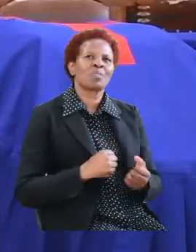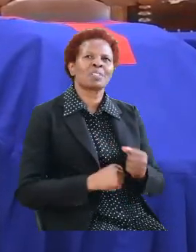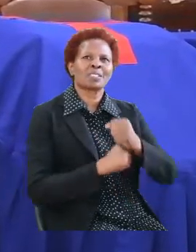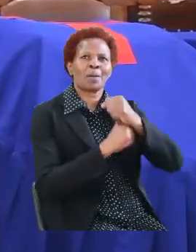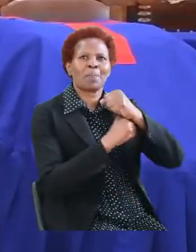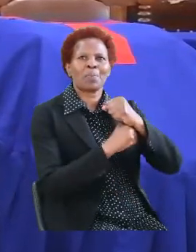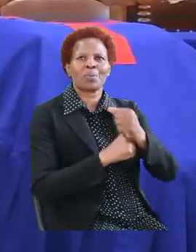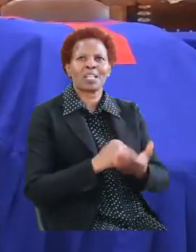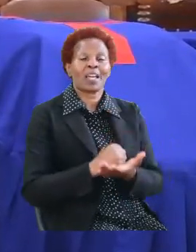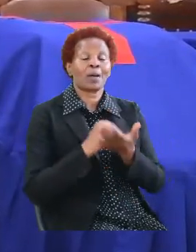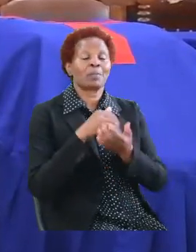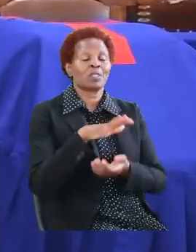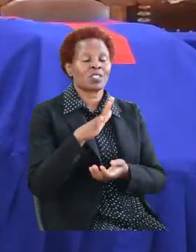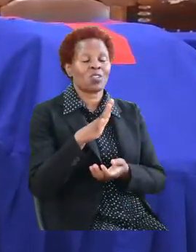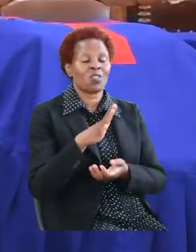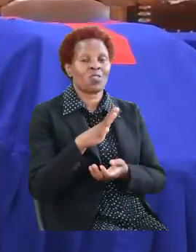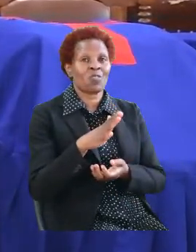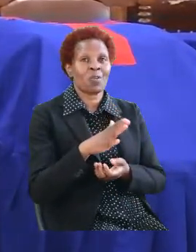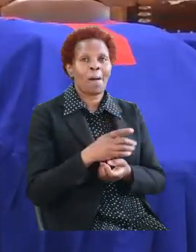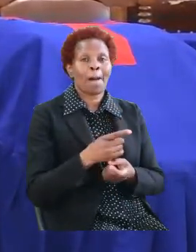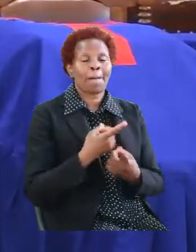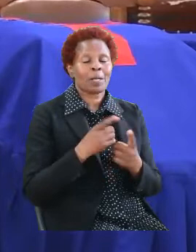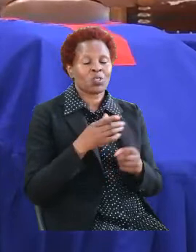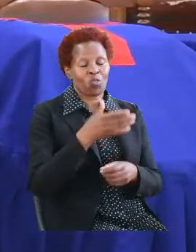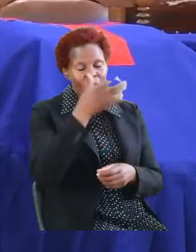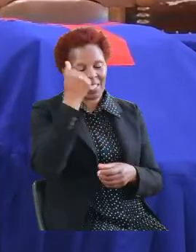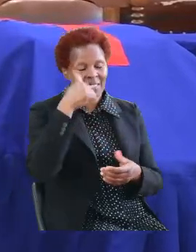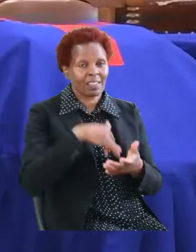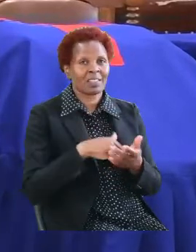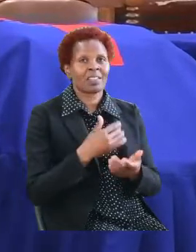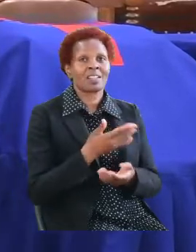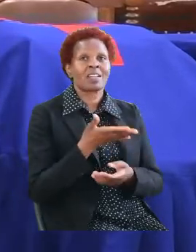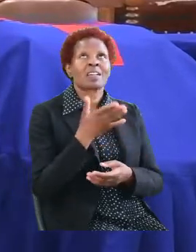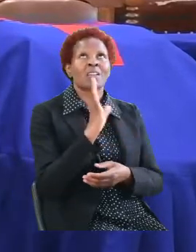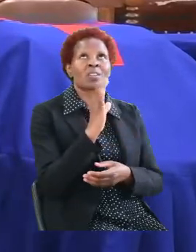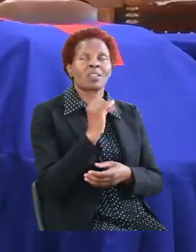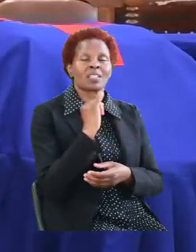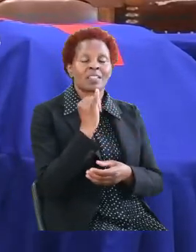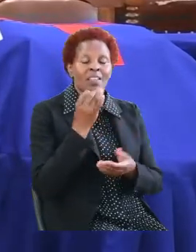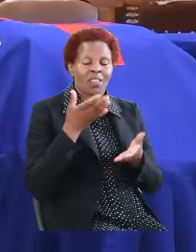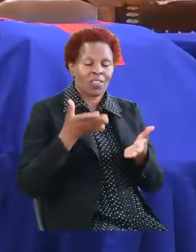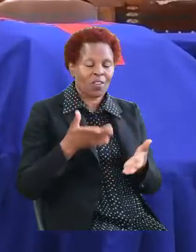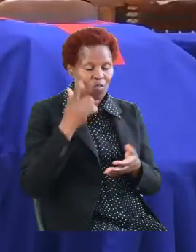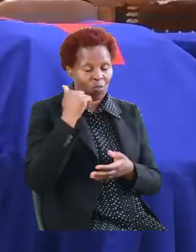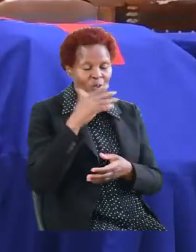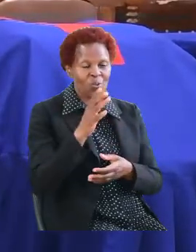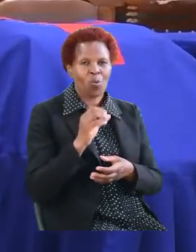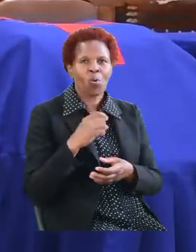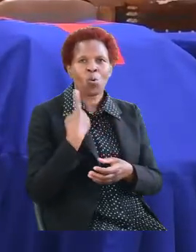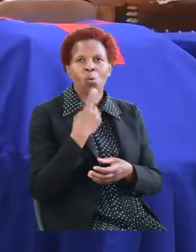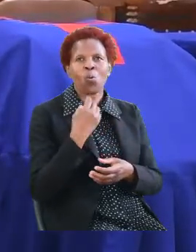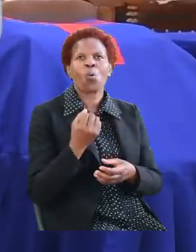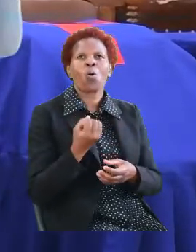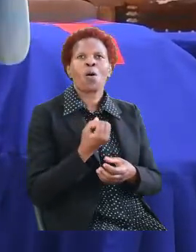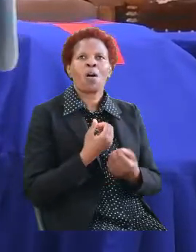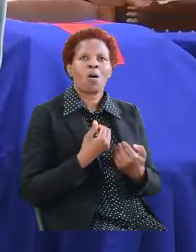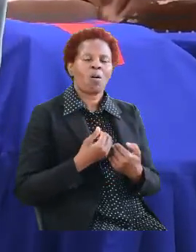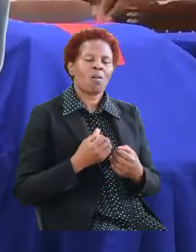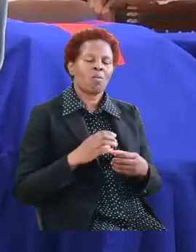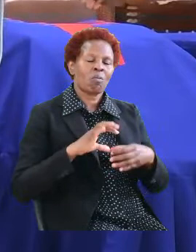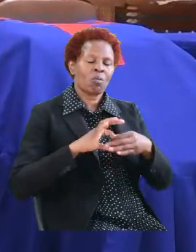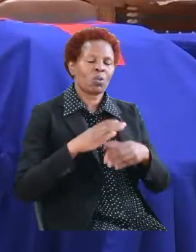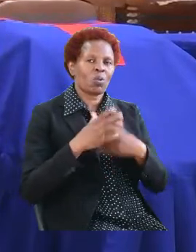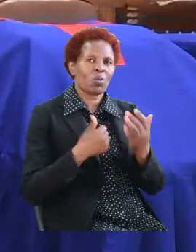make things work, yet we forget that we have the Lord. We forget the owner of all these things that we